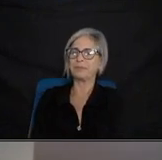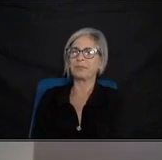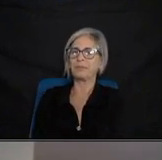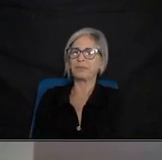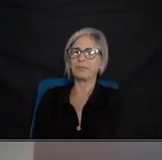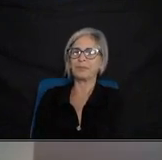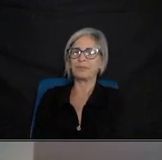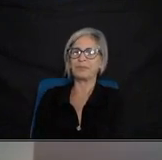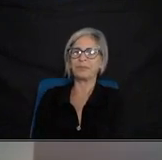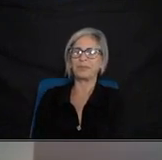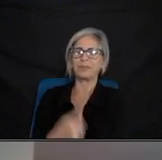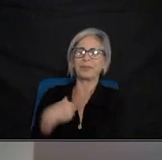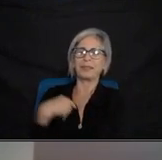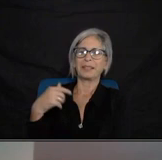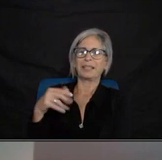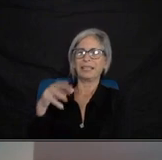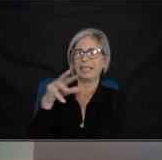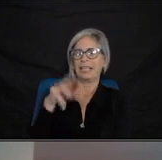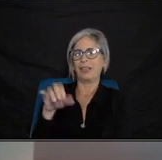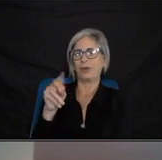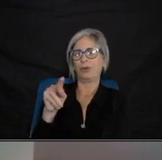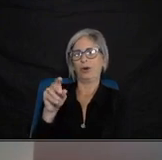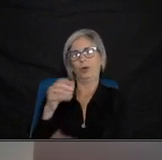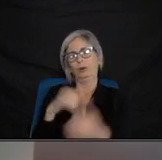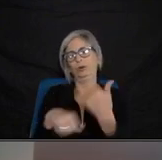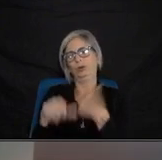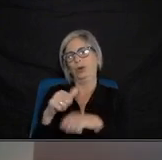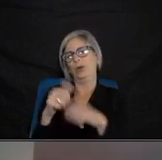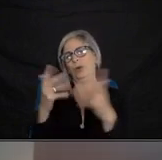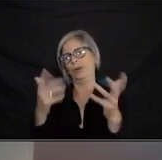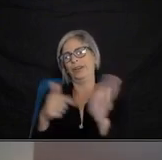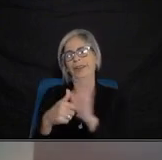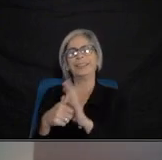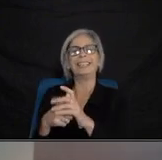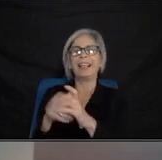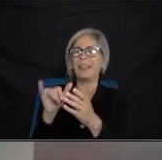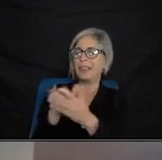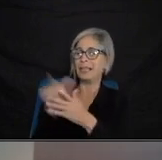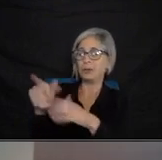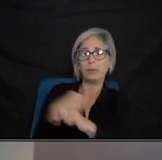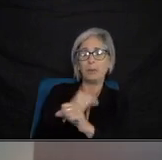roadshow and get this in front of some of the homeowners associations. So this is going to make,